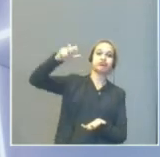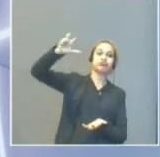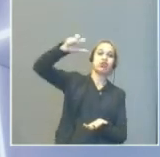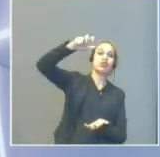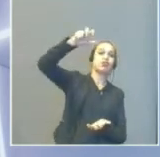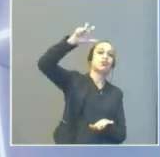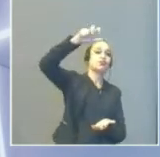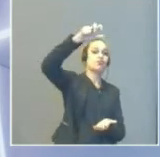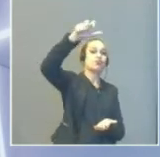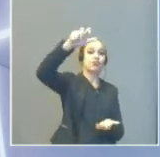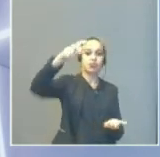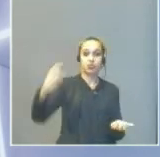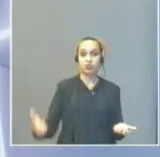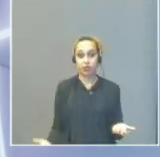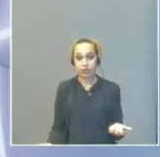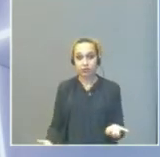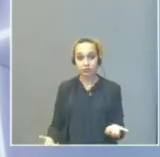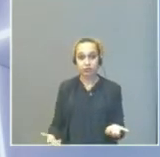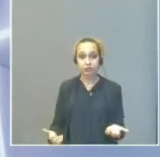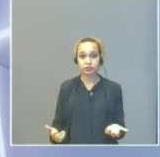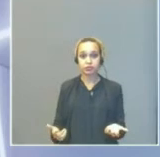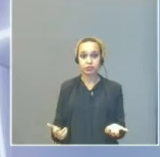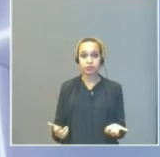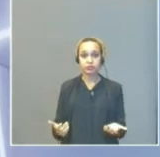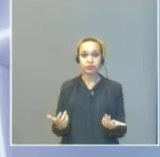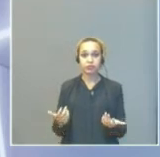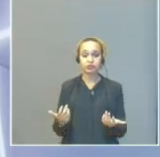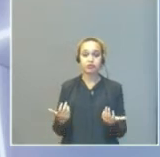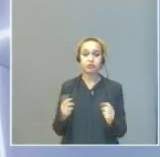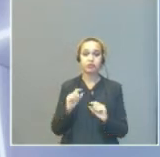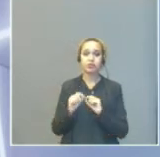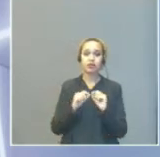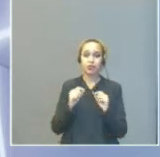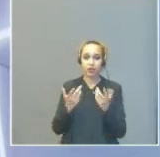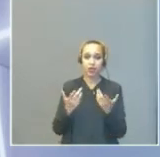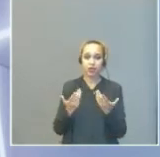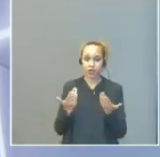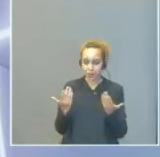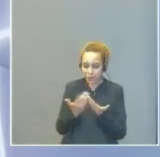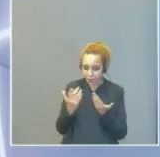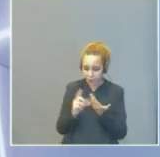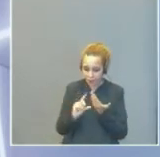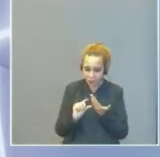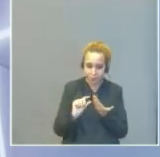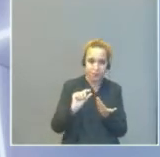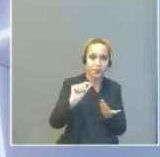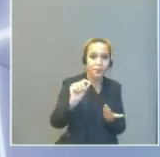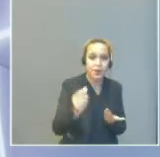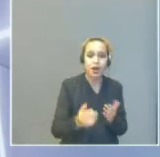basically extensions of the present, iPhone 11 or iPhone 22,